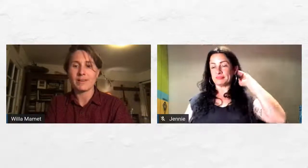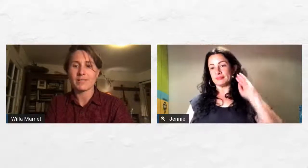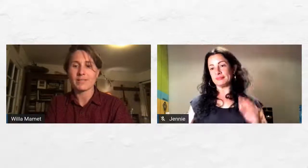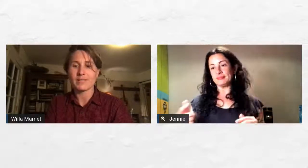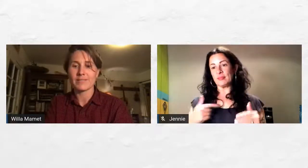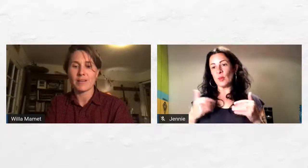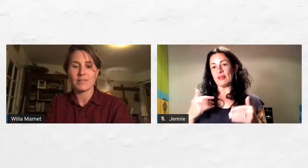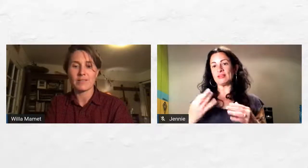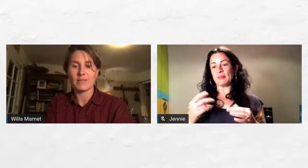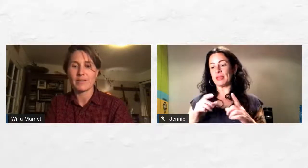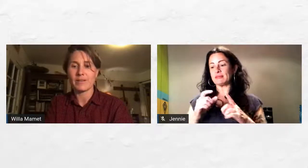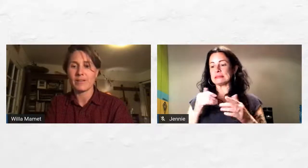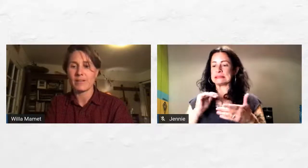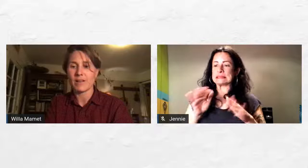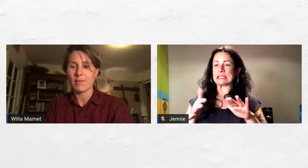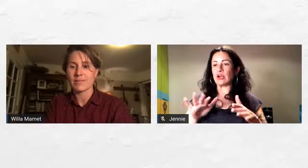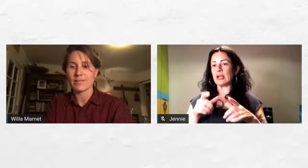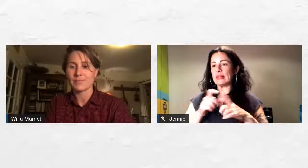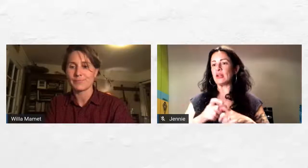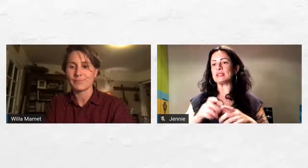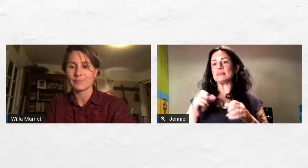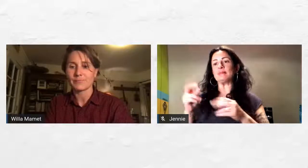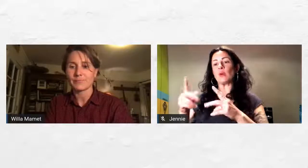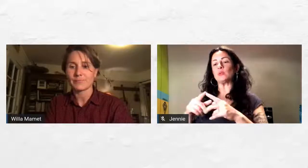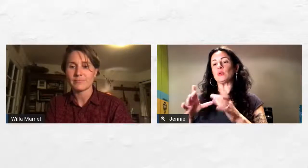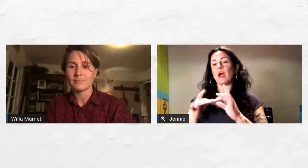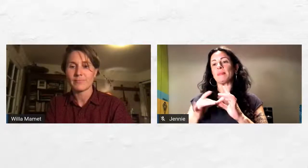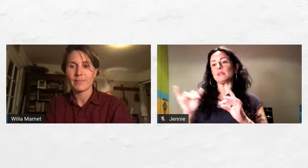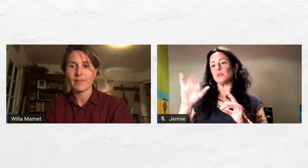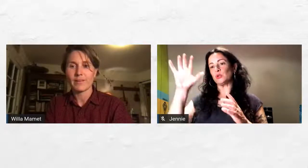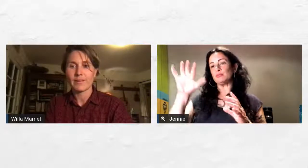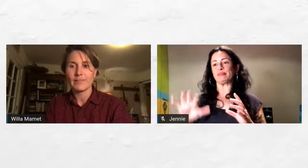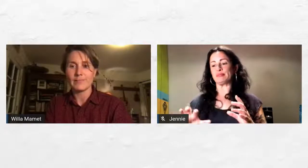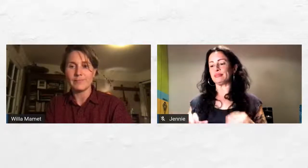the lyrics also here in the comments.